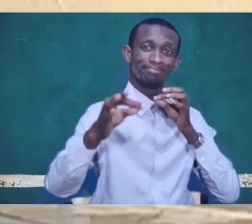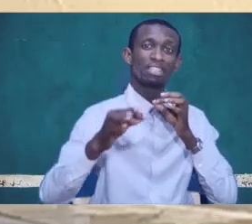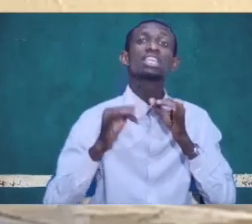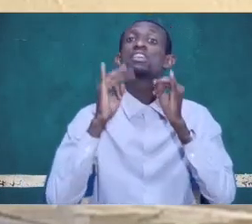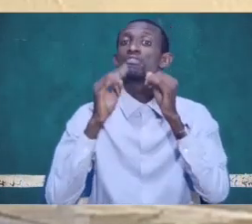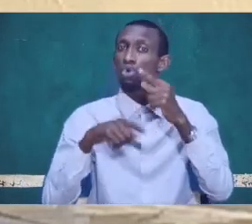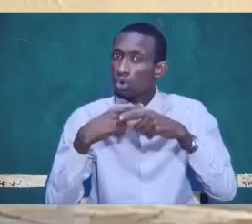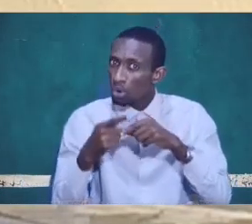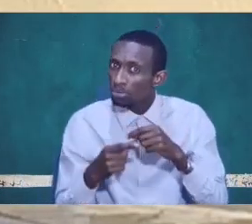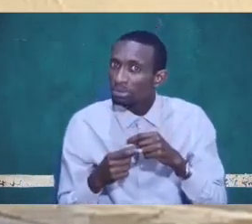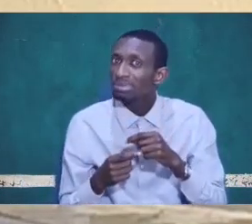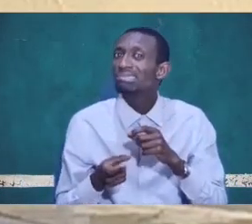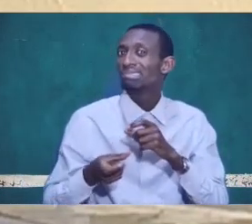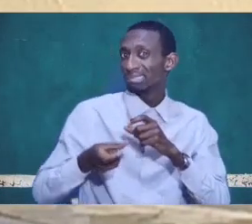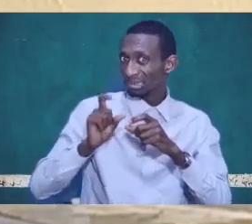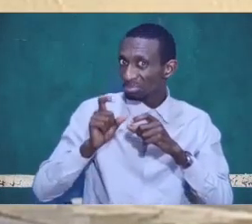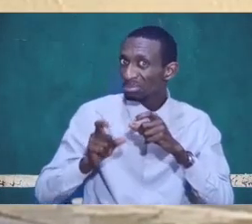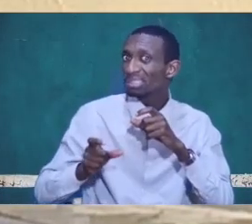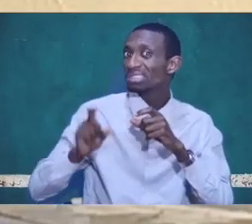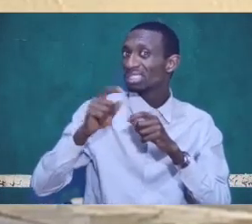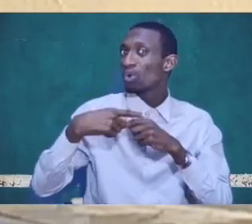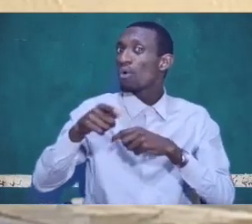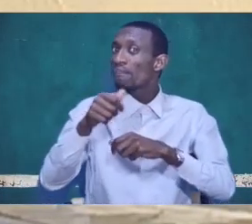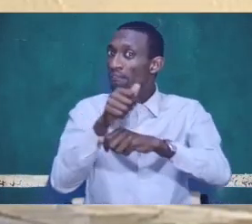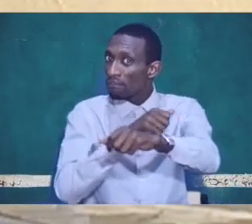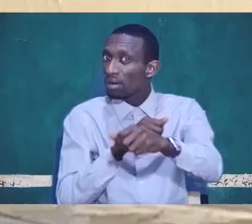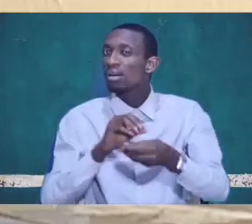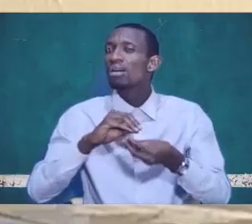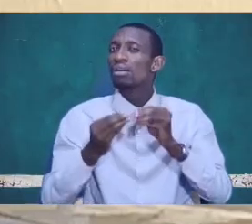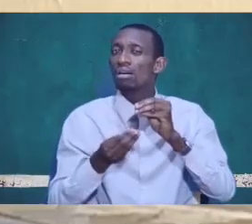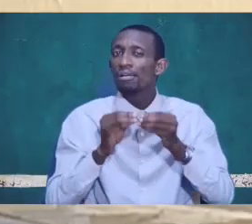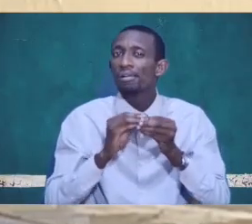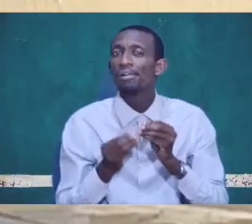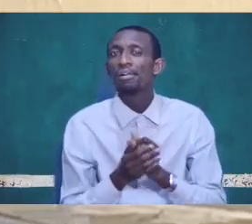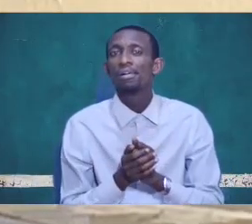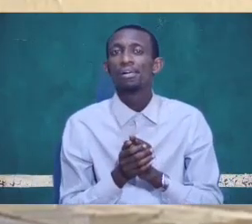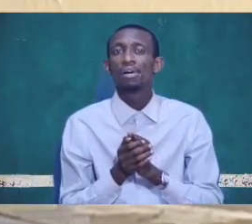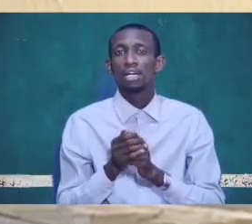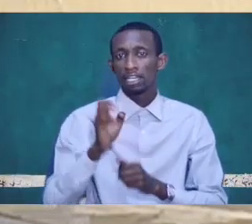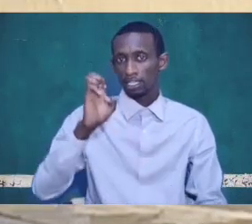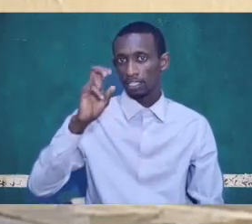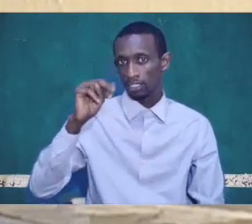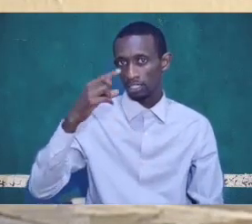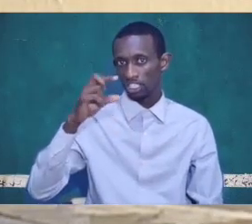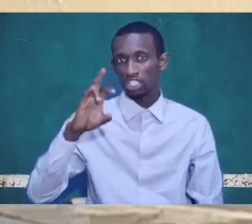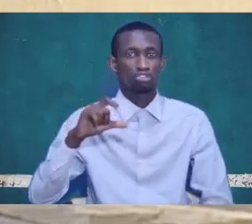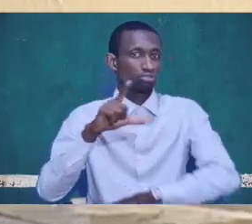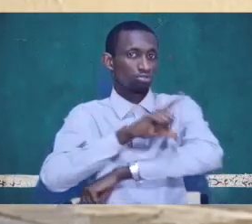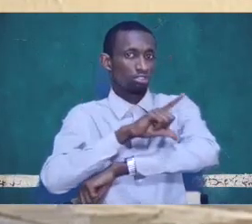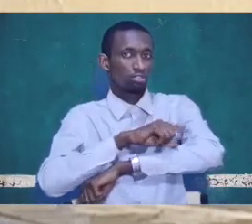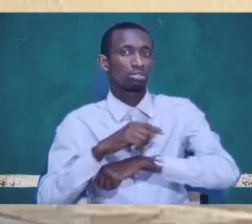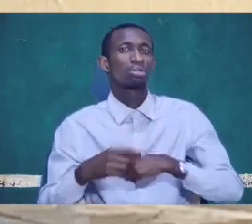it increases, the energy level or the electronic shell gets